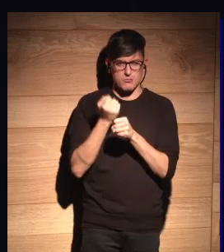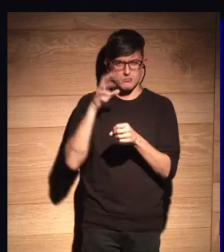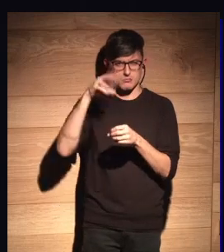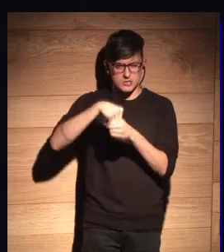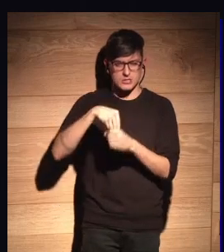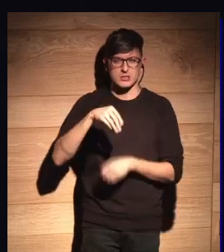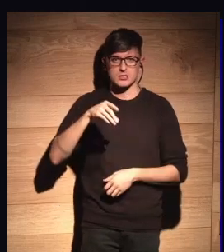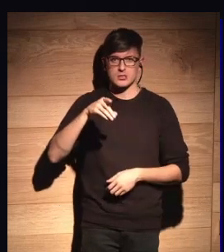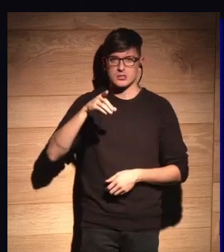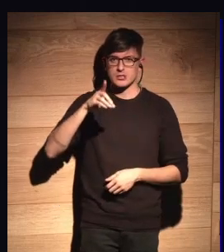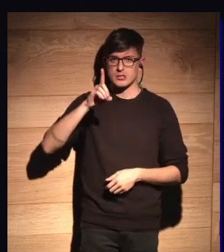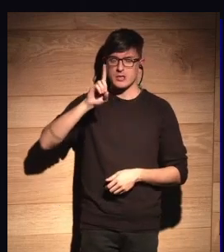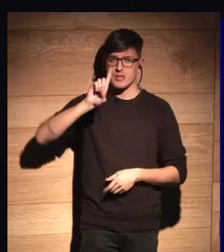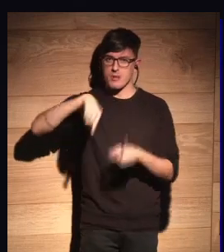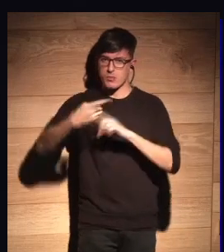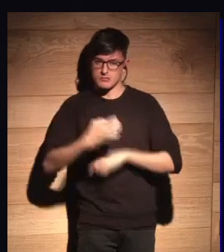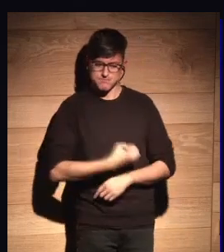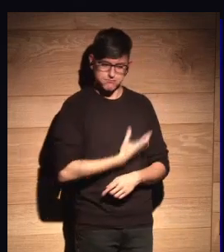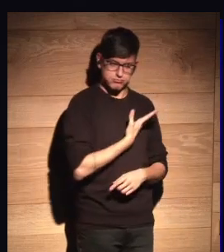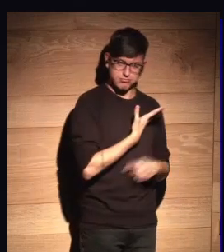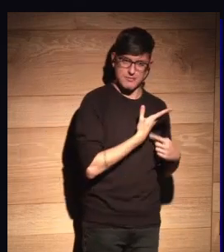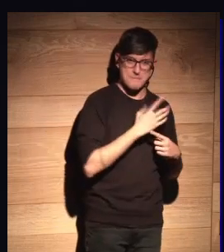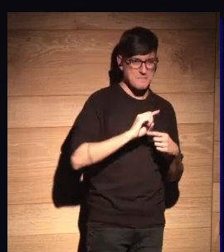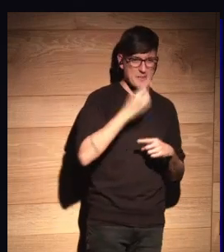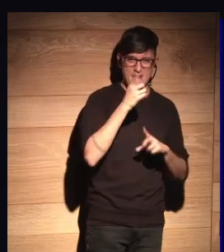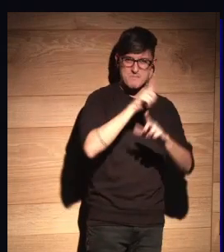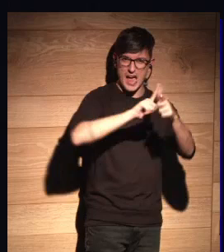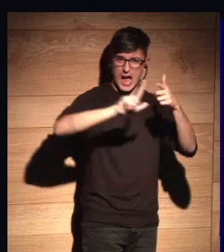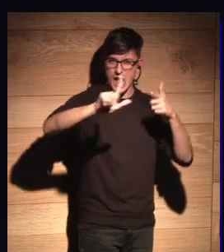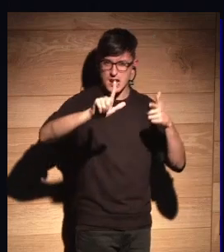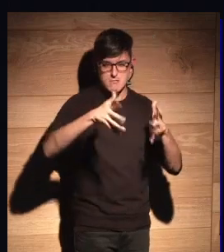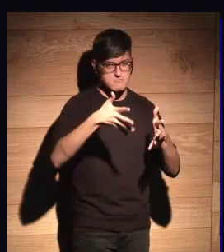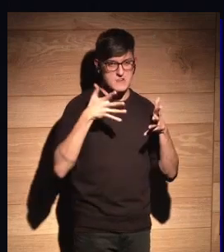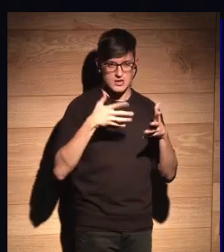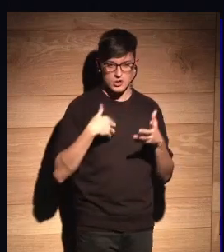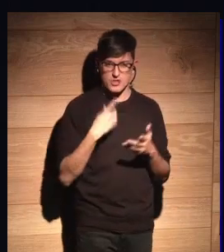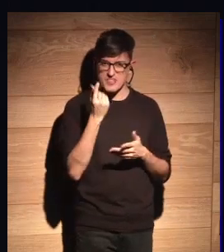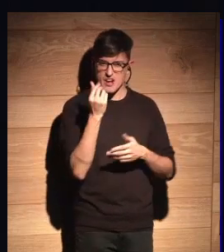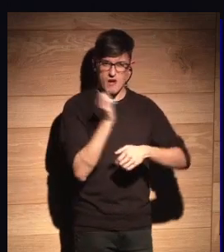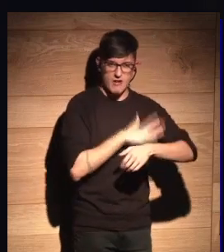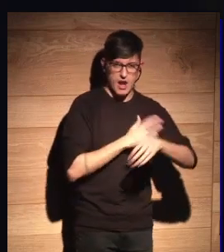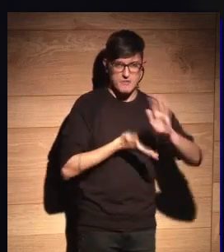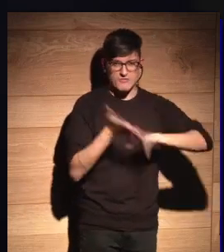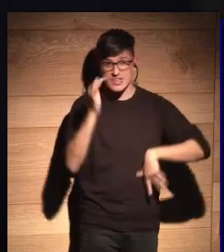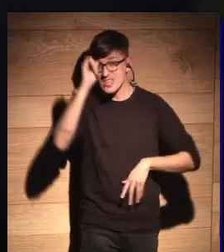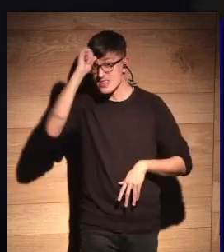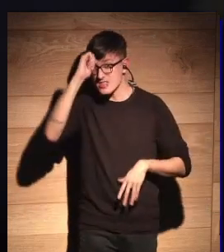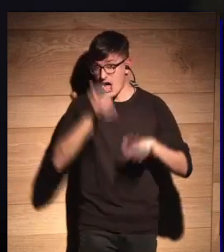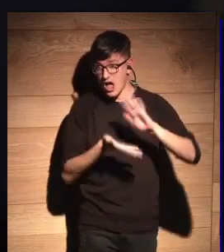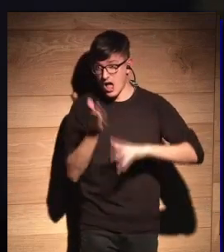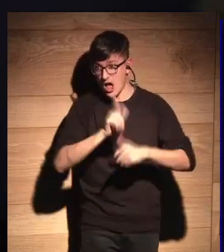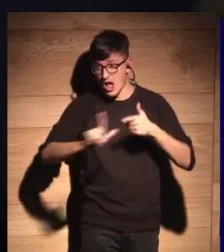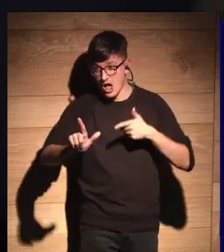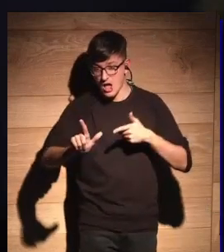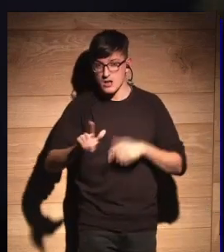I saved some money, went to India, and I just... When did you first, because India, I don't know how